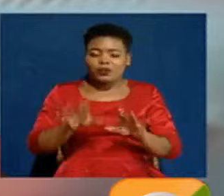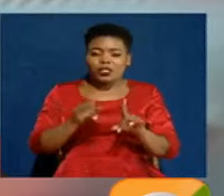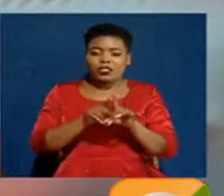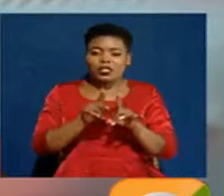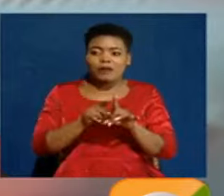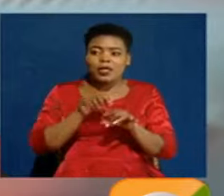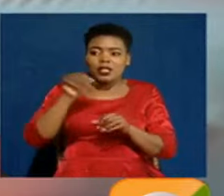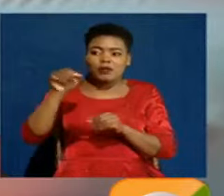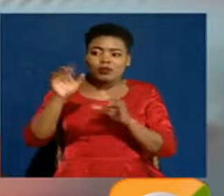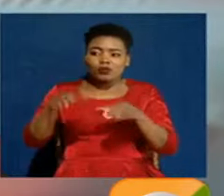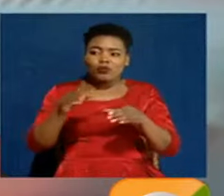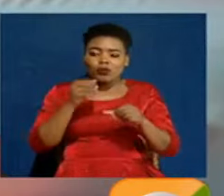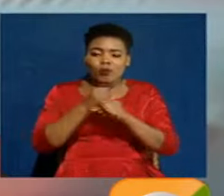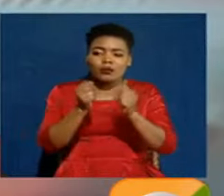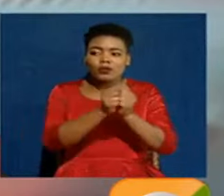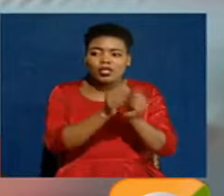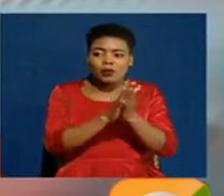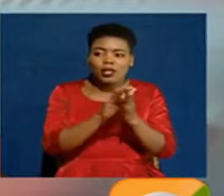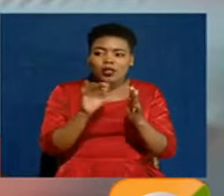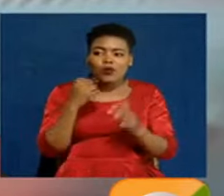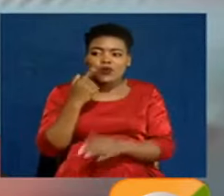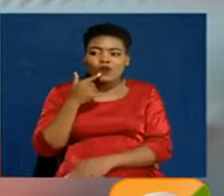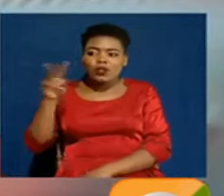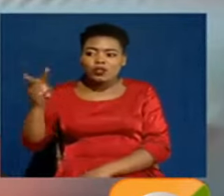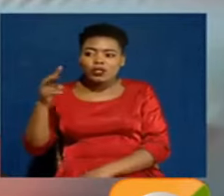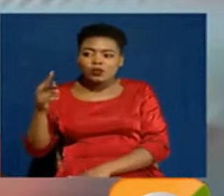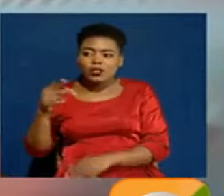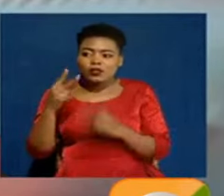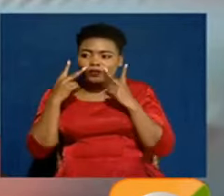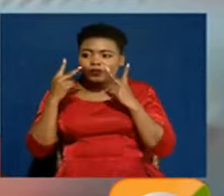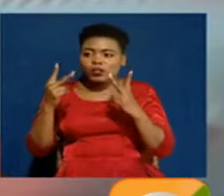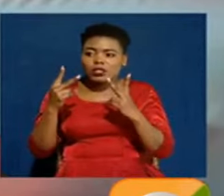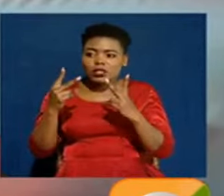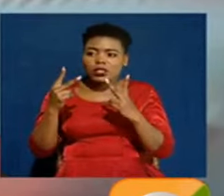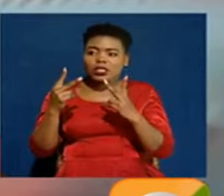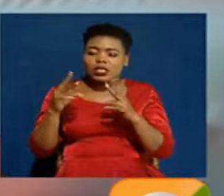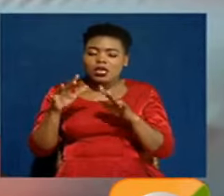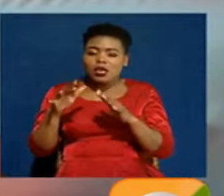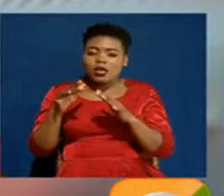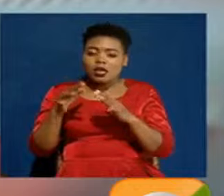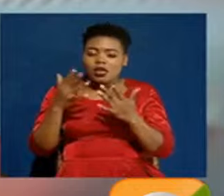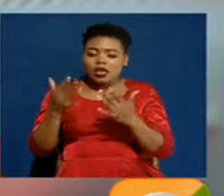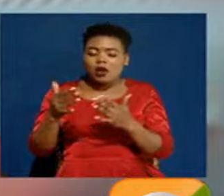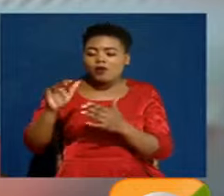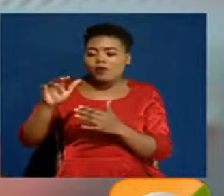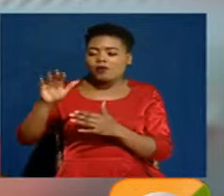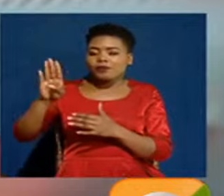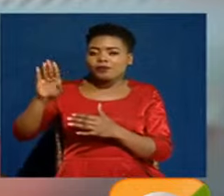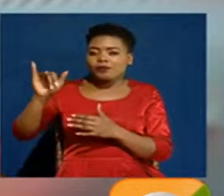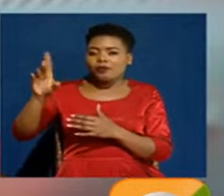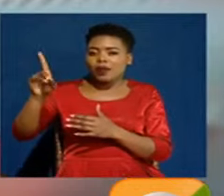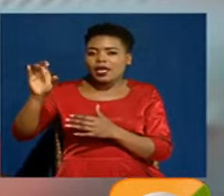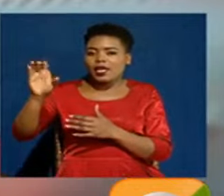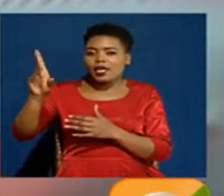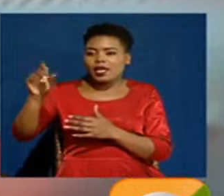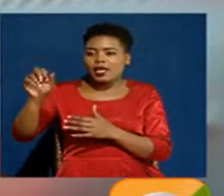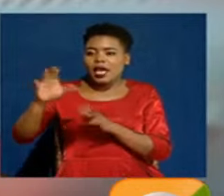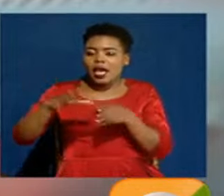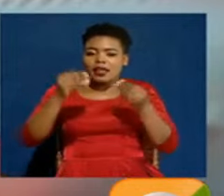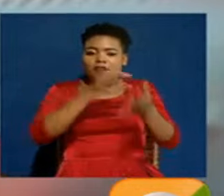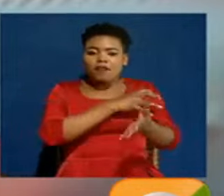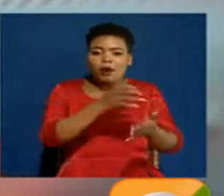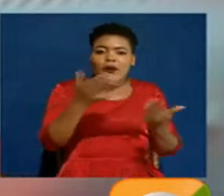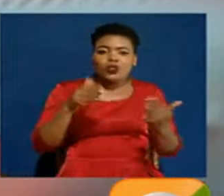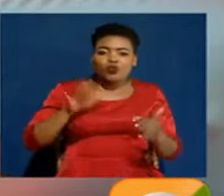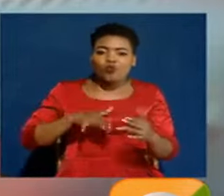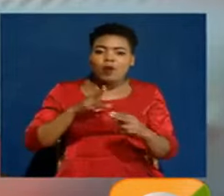the party. And secondly is, if you look at the transition from Biden to Kamala, you realize that it's not just about structures,